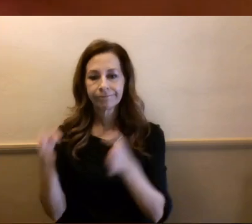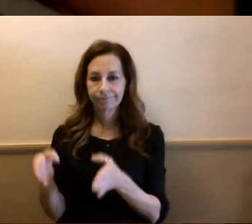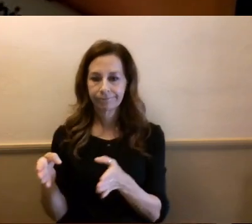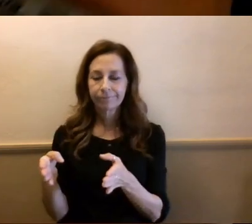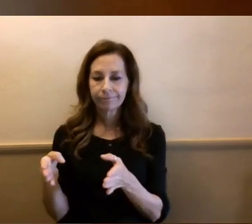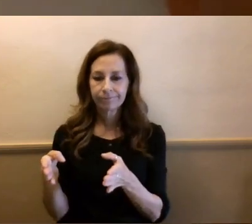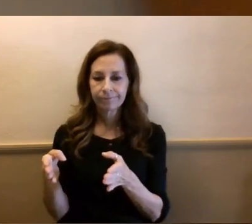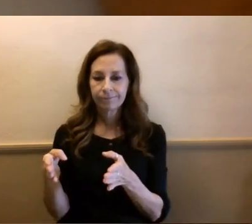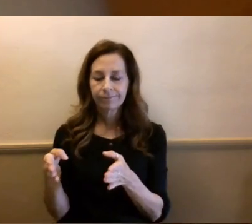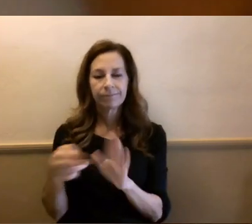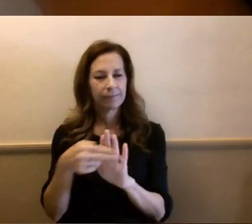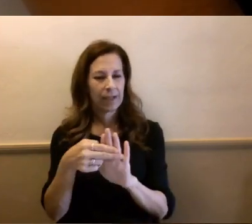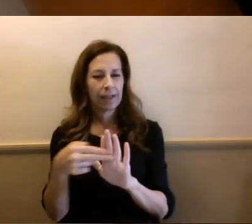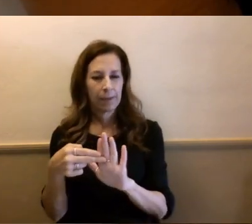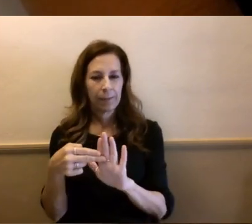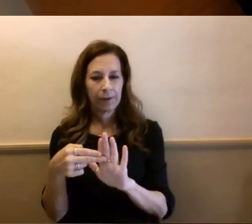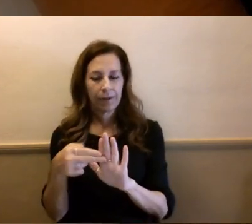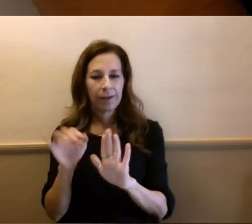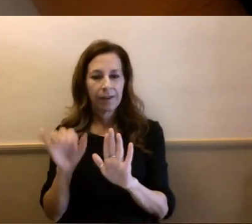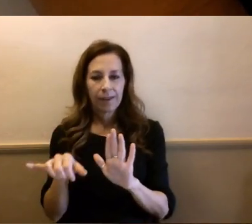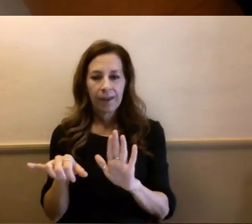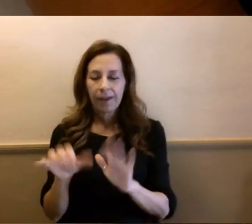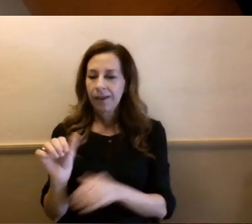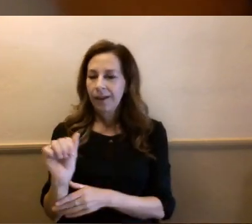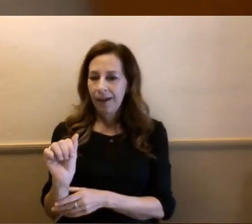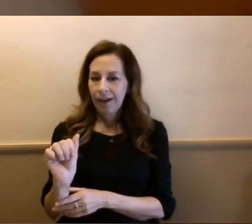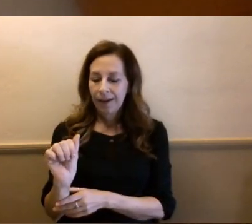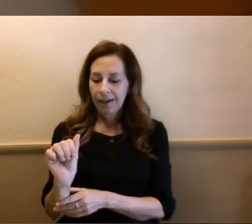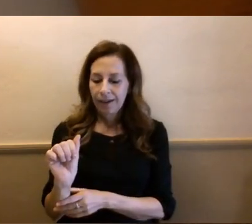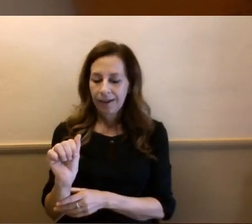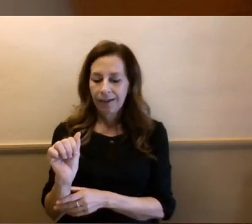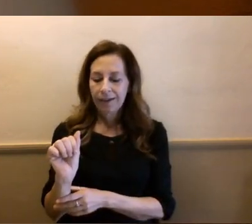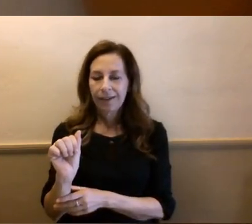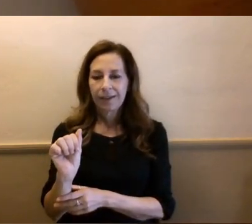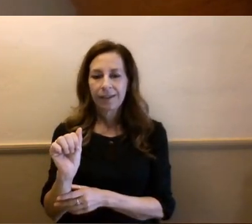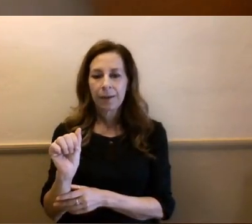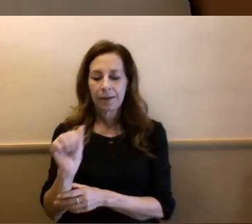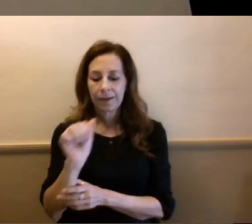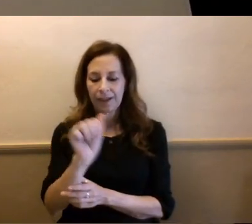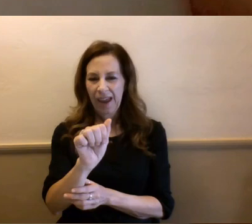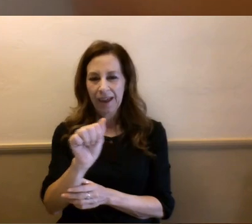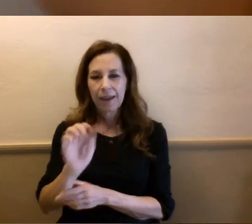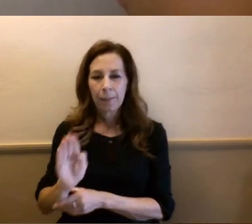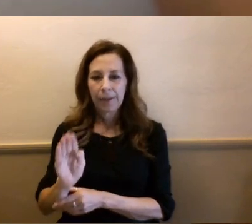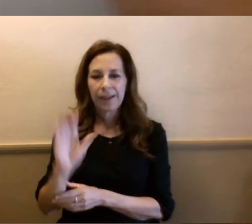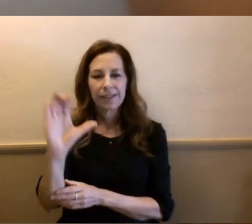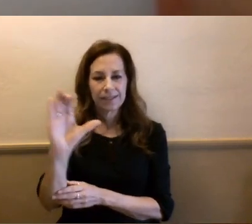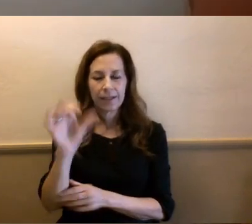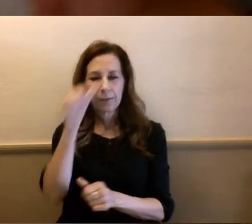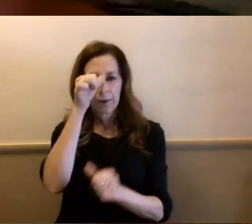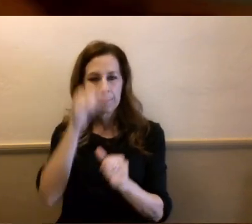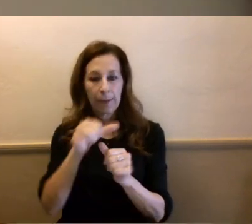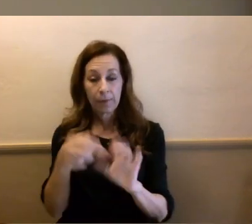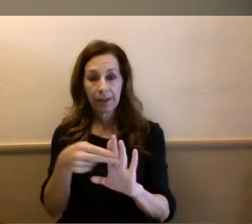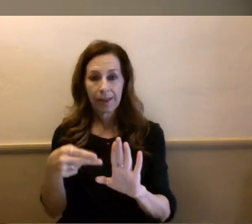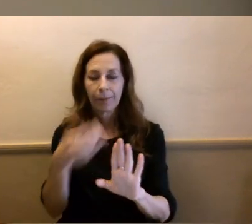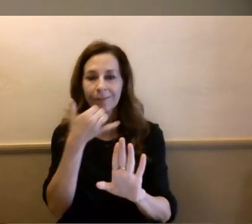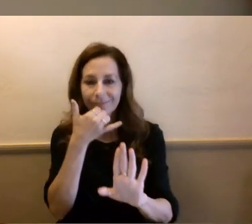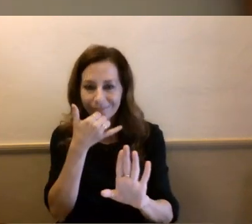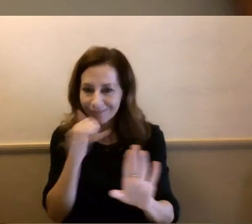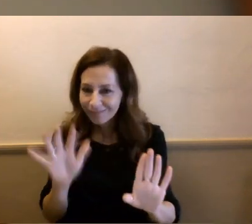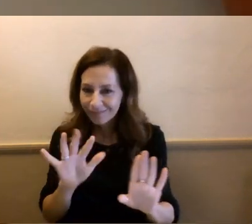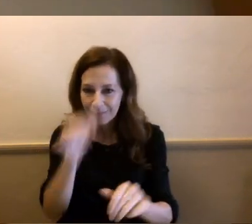one. So I'll label this as A, B, and C. Always label them.